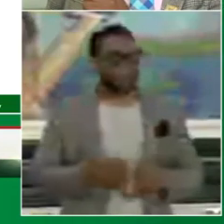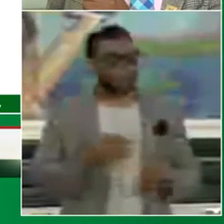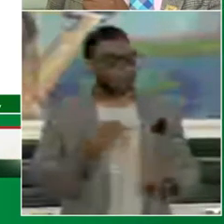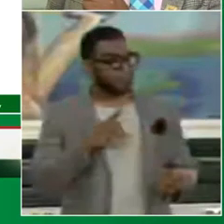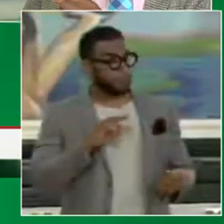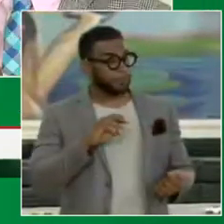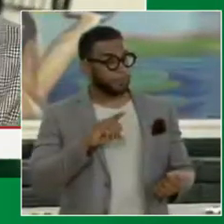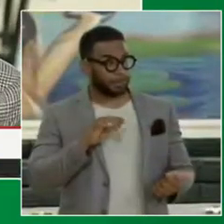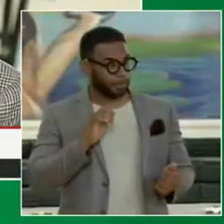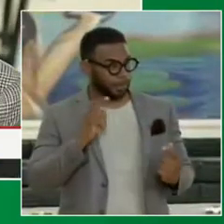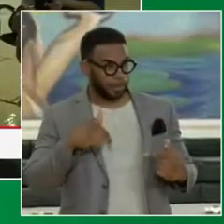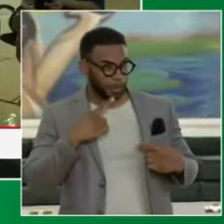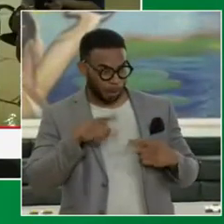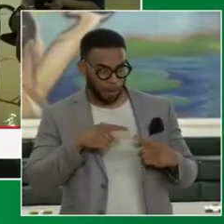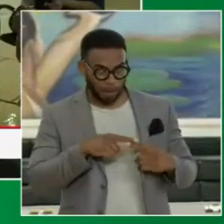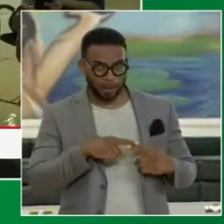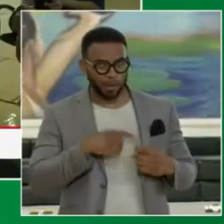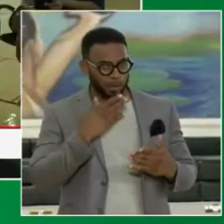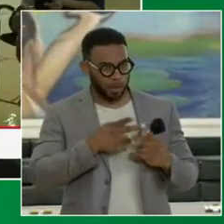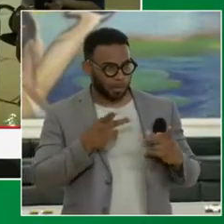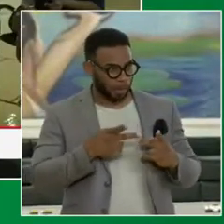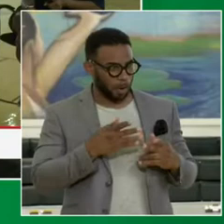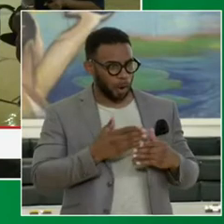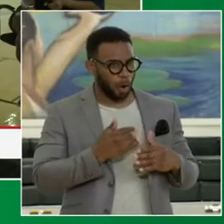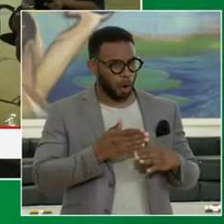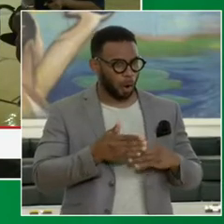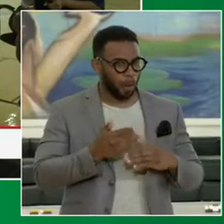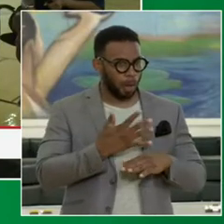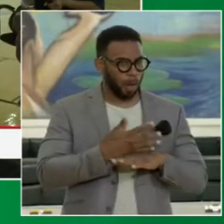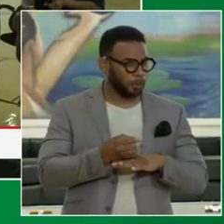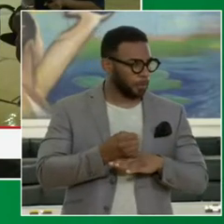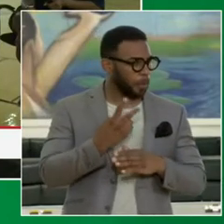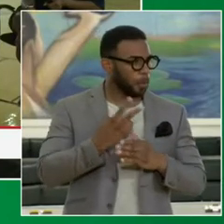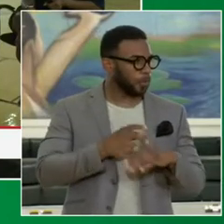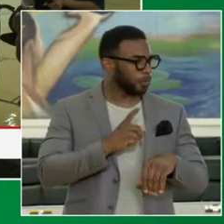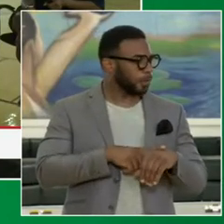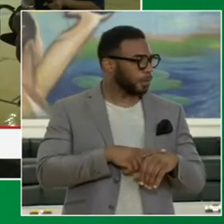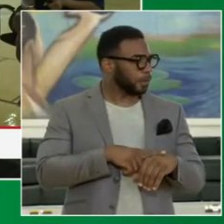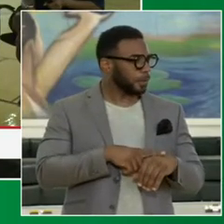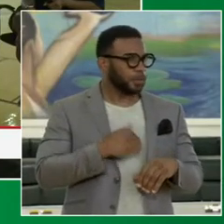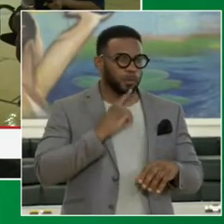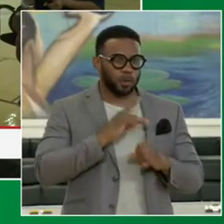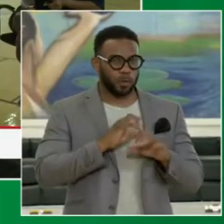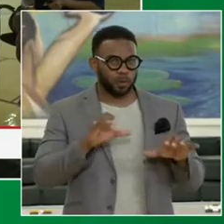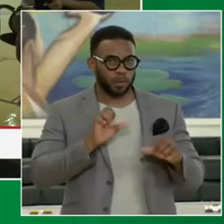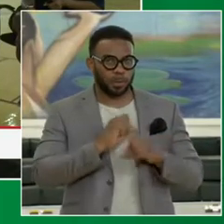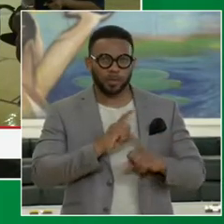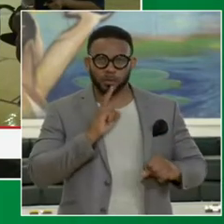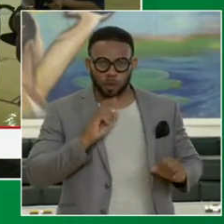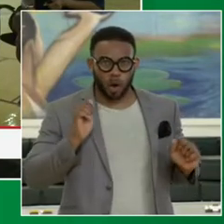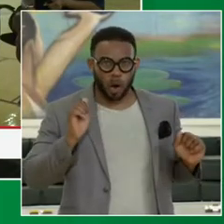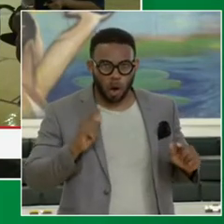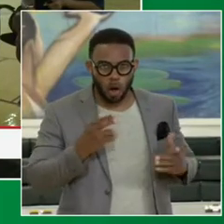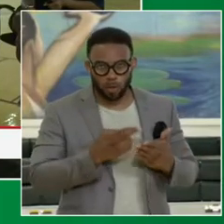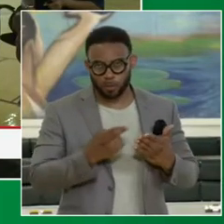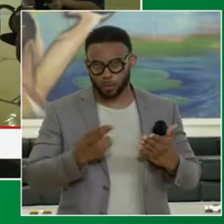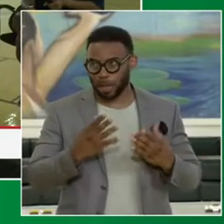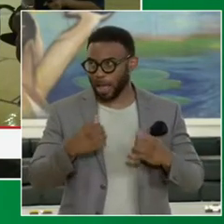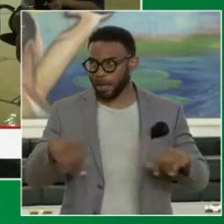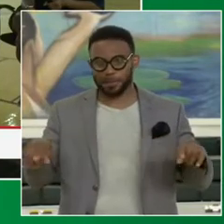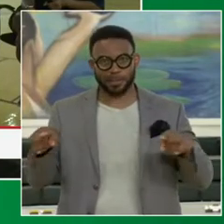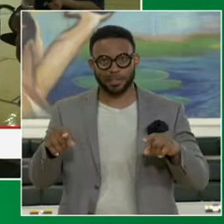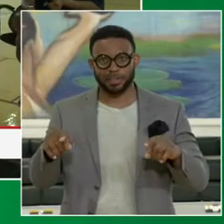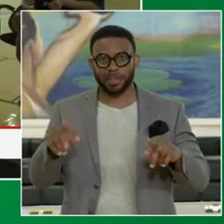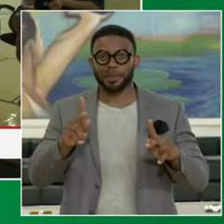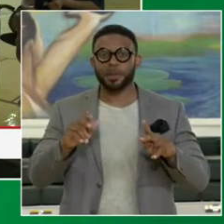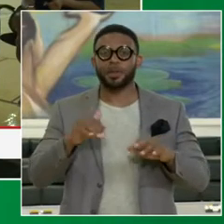is actually all we've been talking. That's a good place we're almost coming up on our close. Good place, because what we really want to do is make sure with all these resources out there